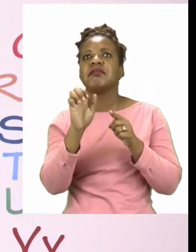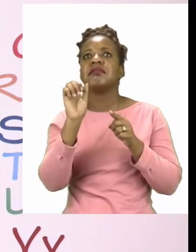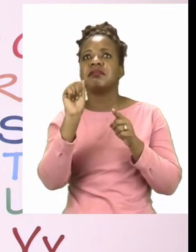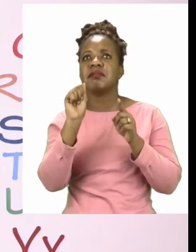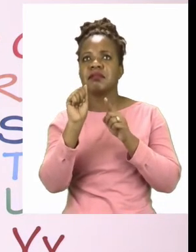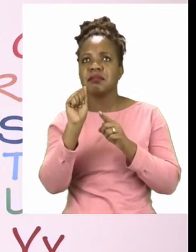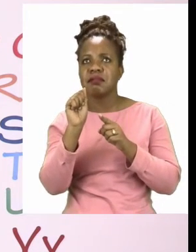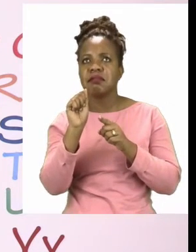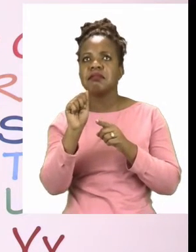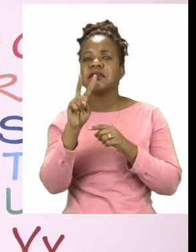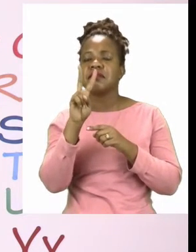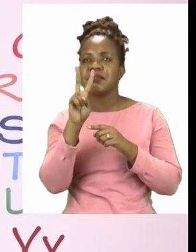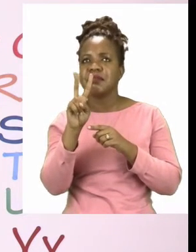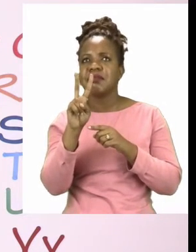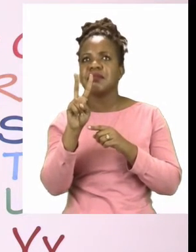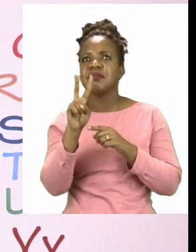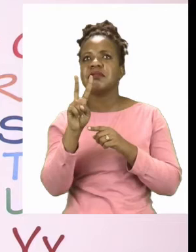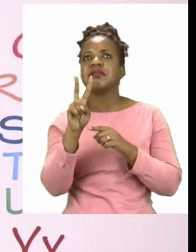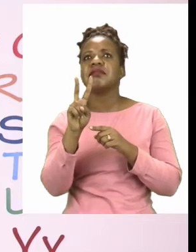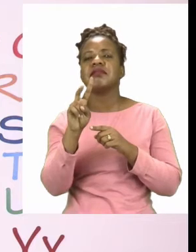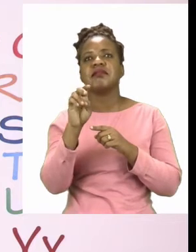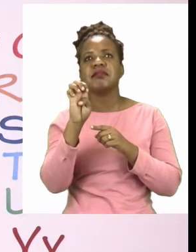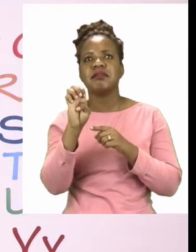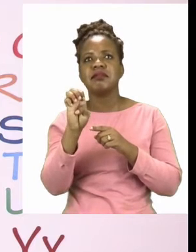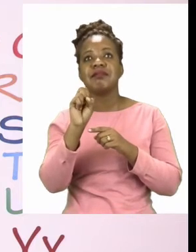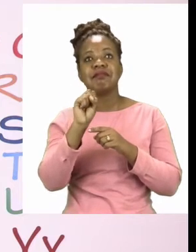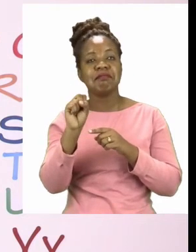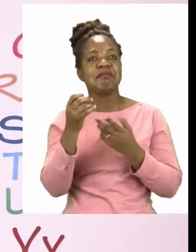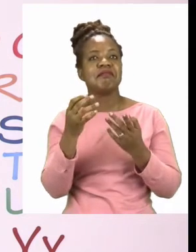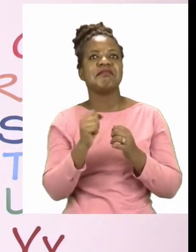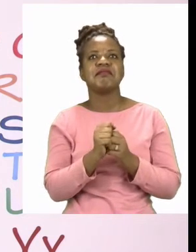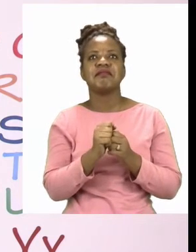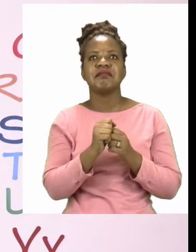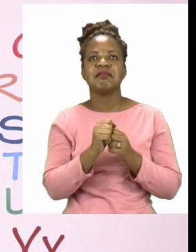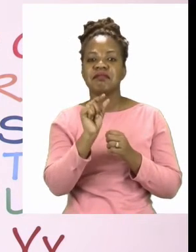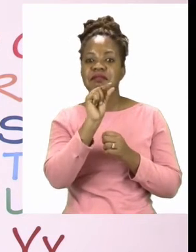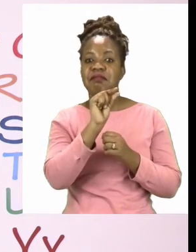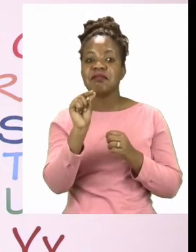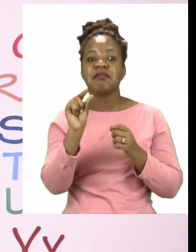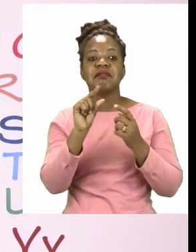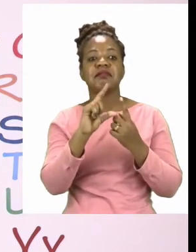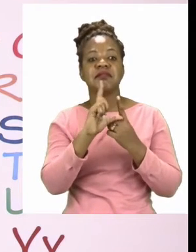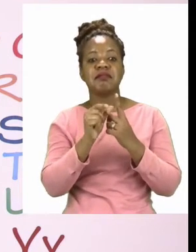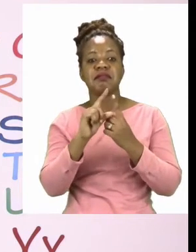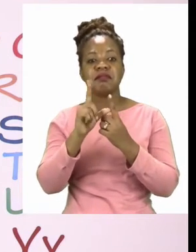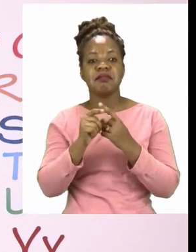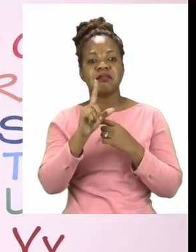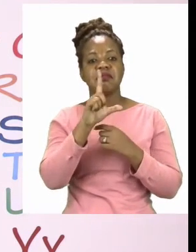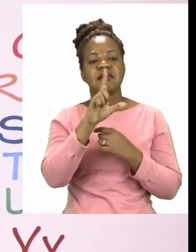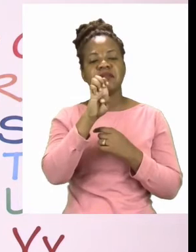A, a V, an E, and an S. So we have found our word